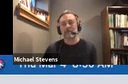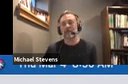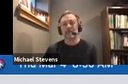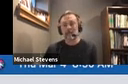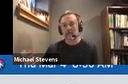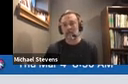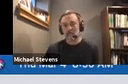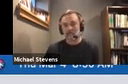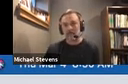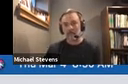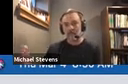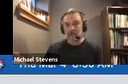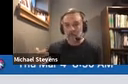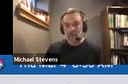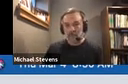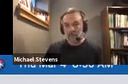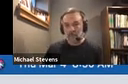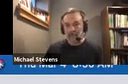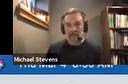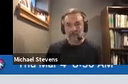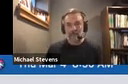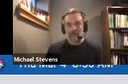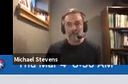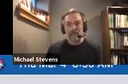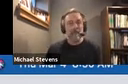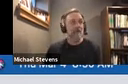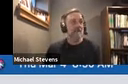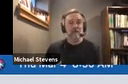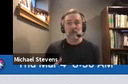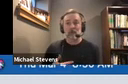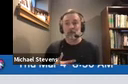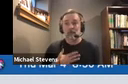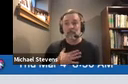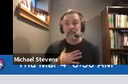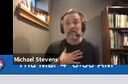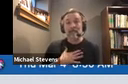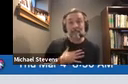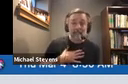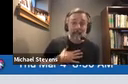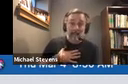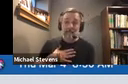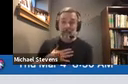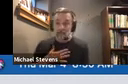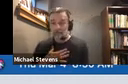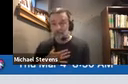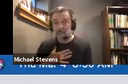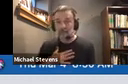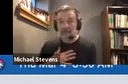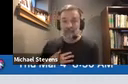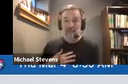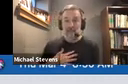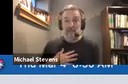export and you get a usable file to incorporate back into the video. So the beta is live now.